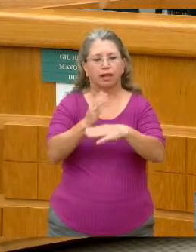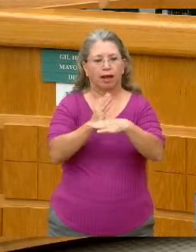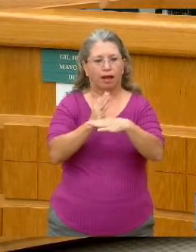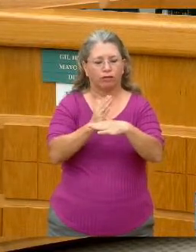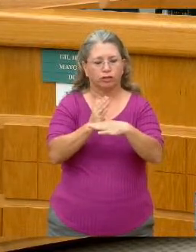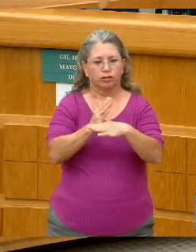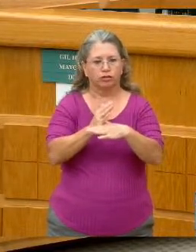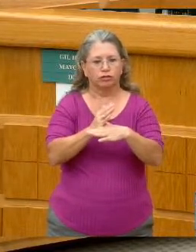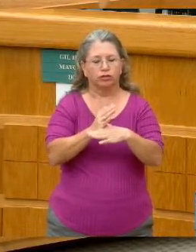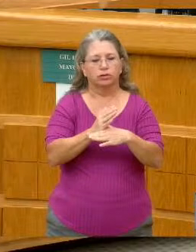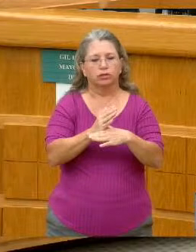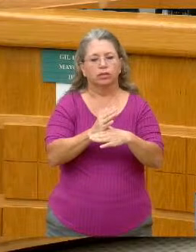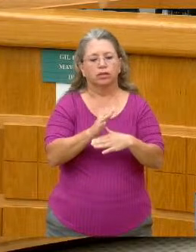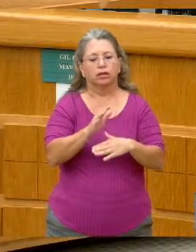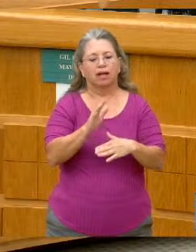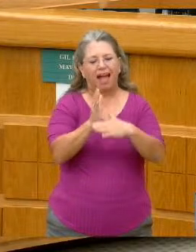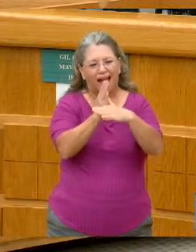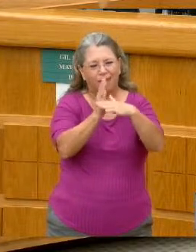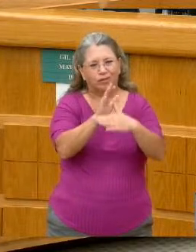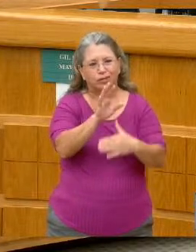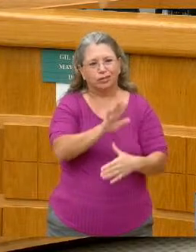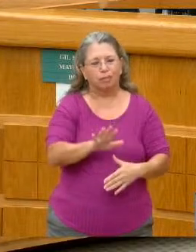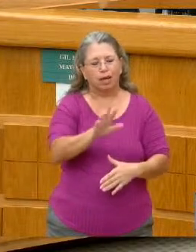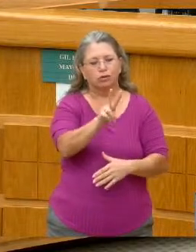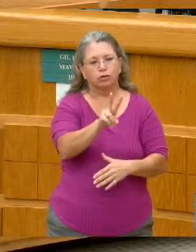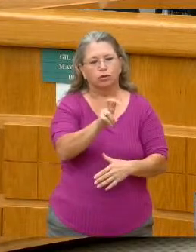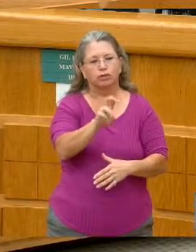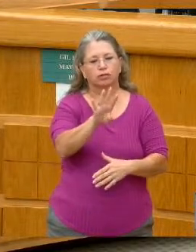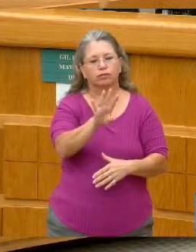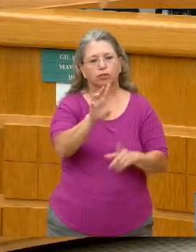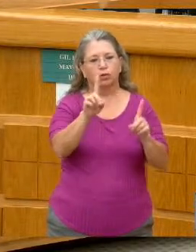about 204 tests being done